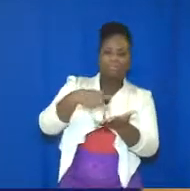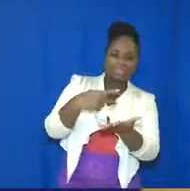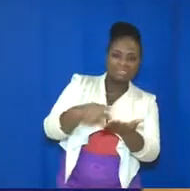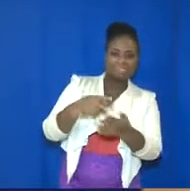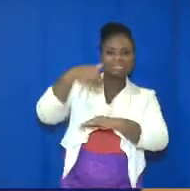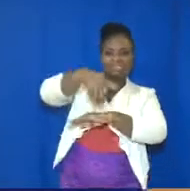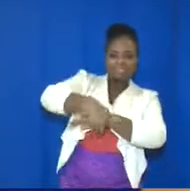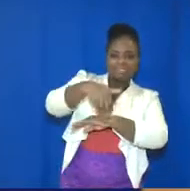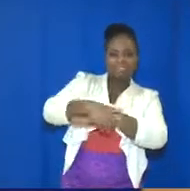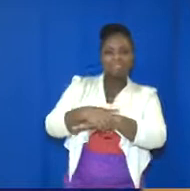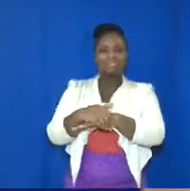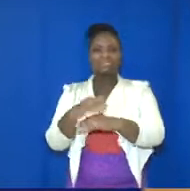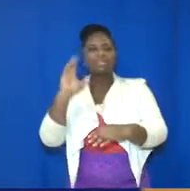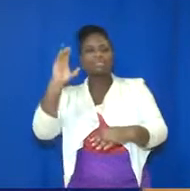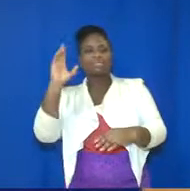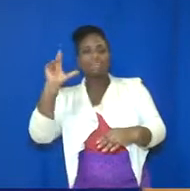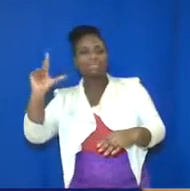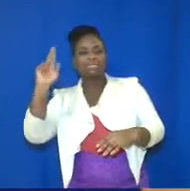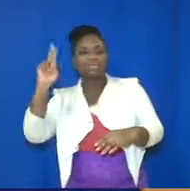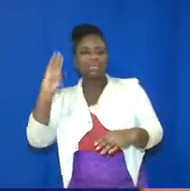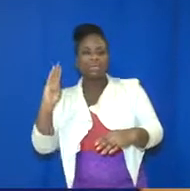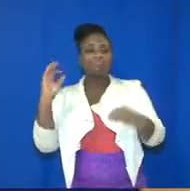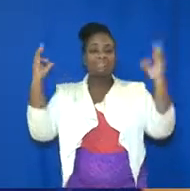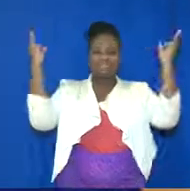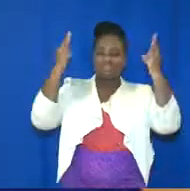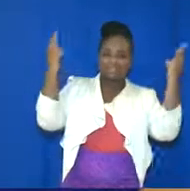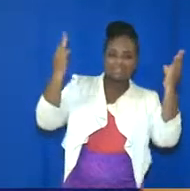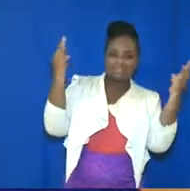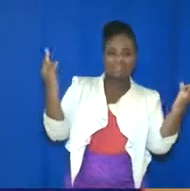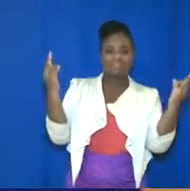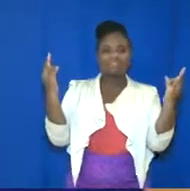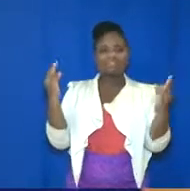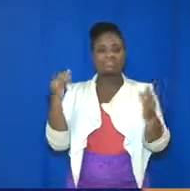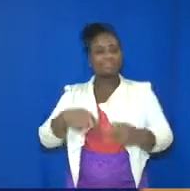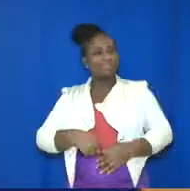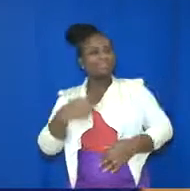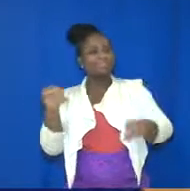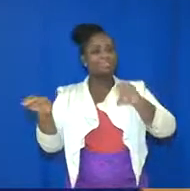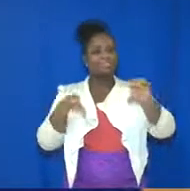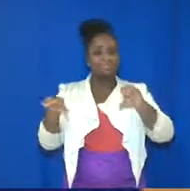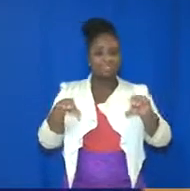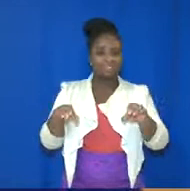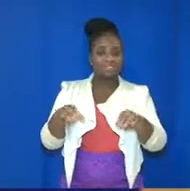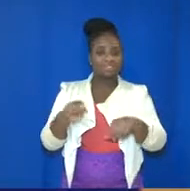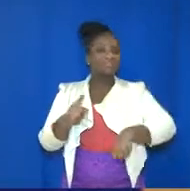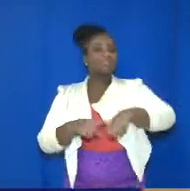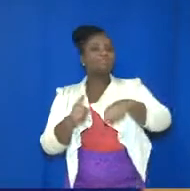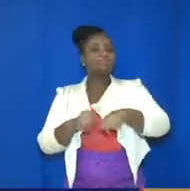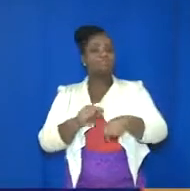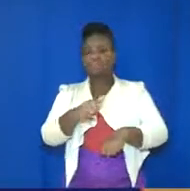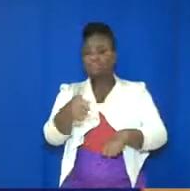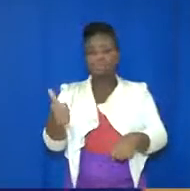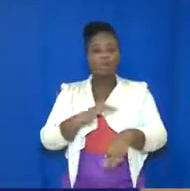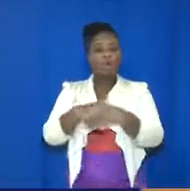parties, nightclubs, drinking spots, beaches, festivals, political rallies, religious activities, and sporting